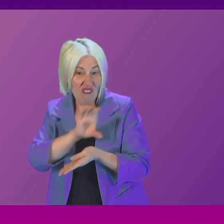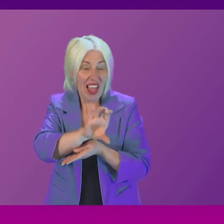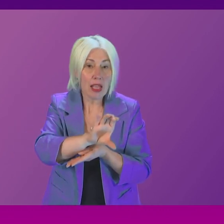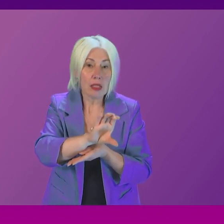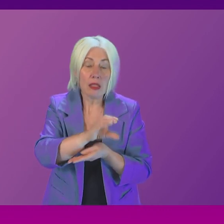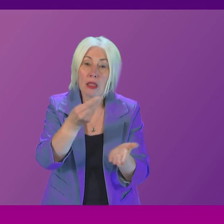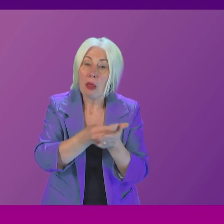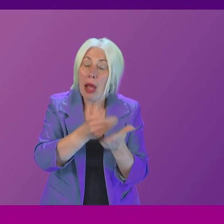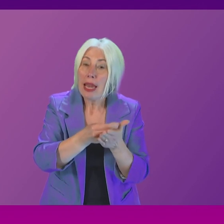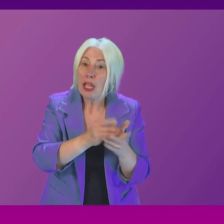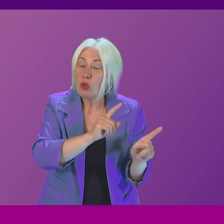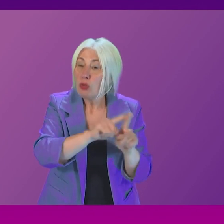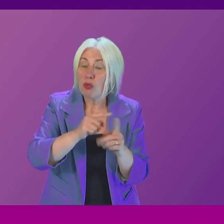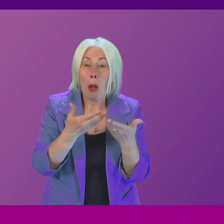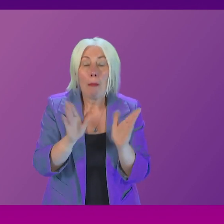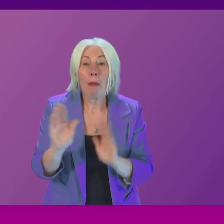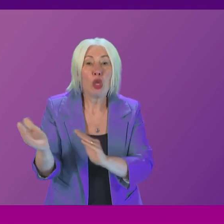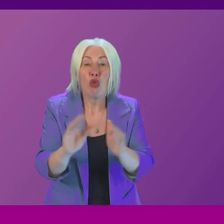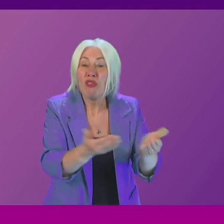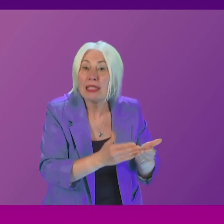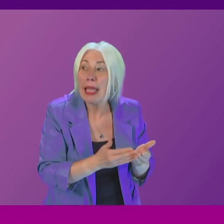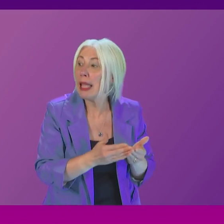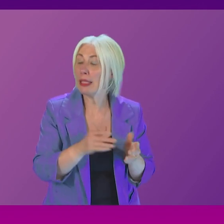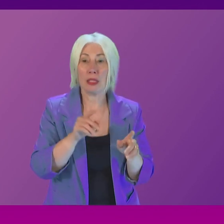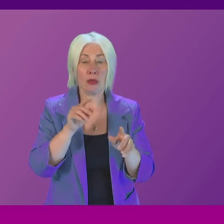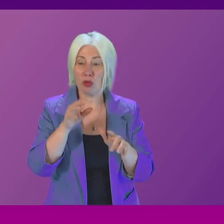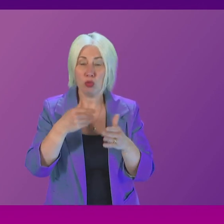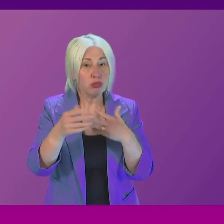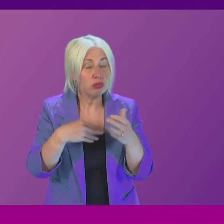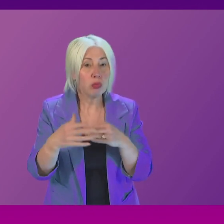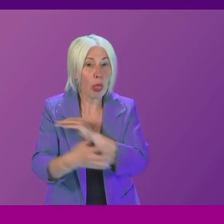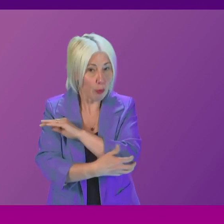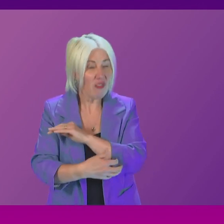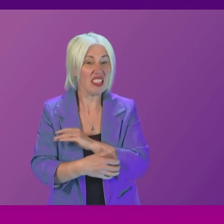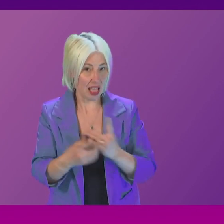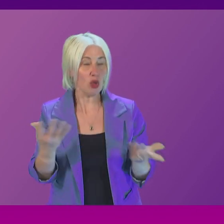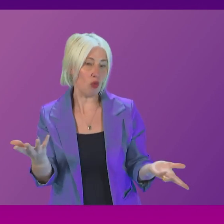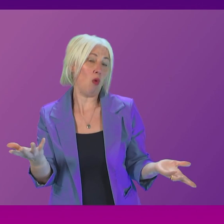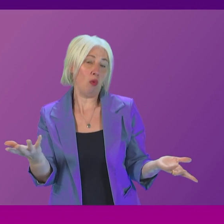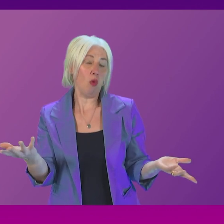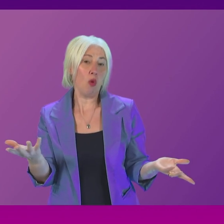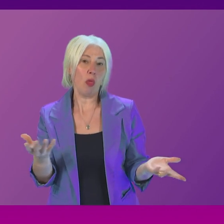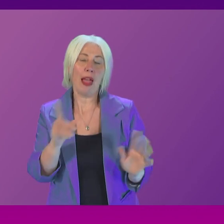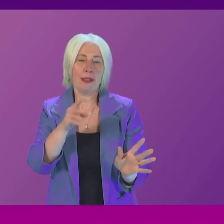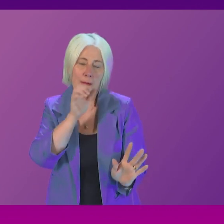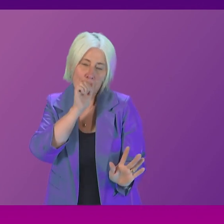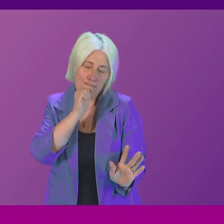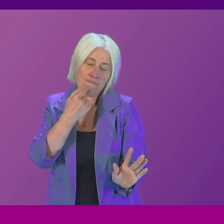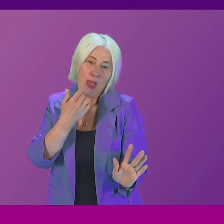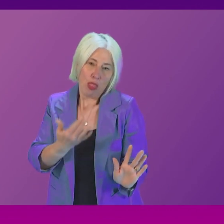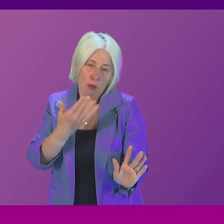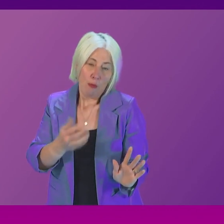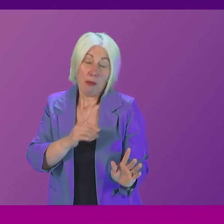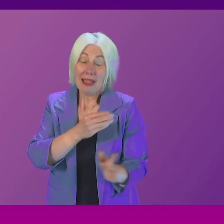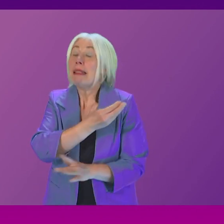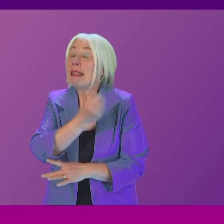those funds into our public services and then into tackling poverty. So I'll probably say no more than that, other than some